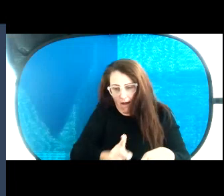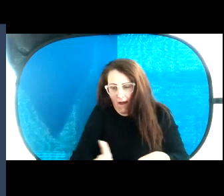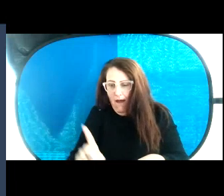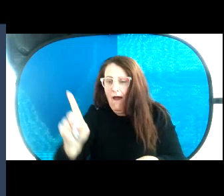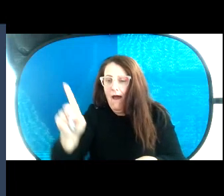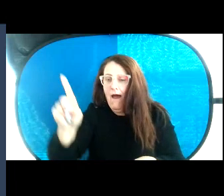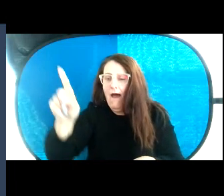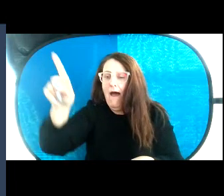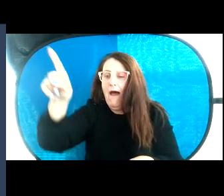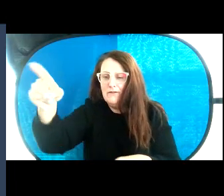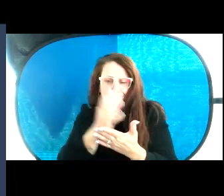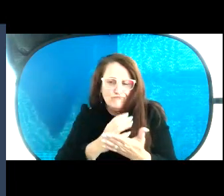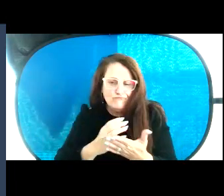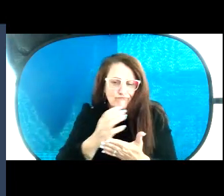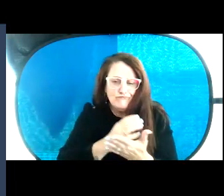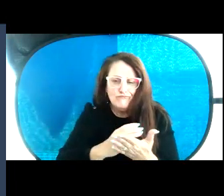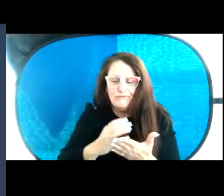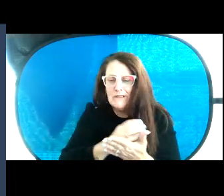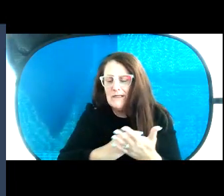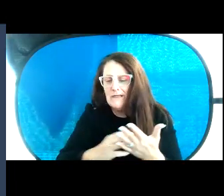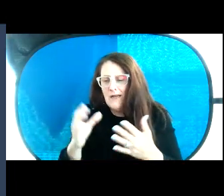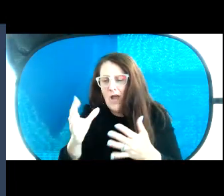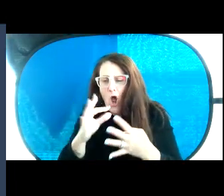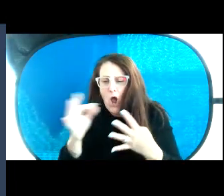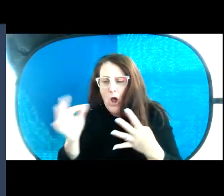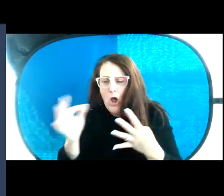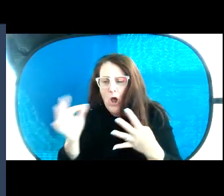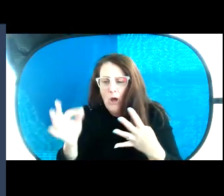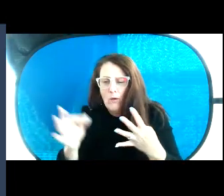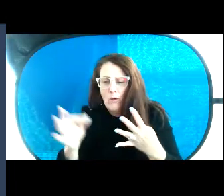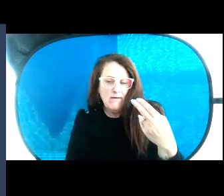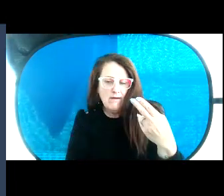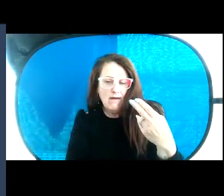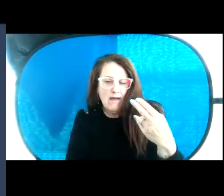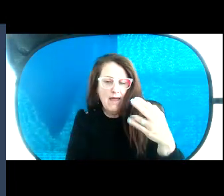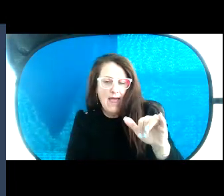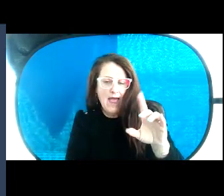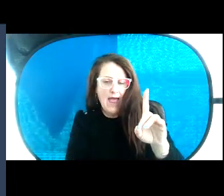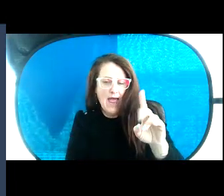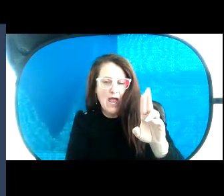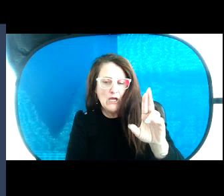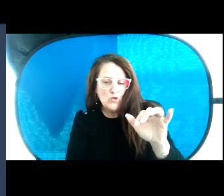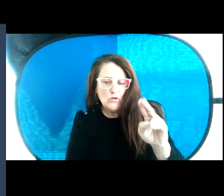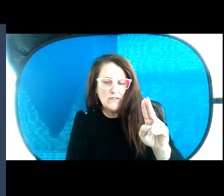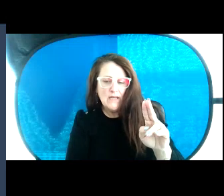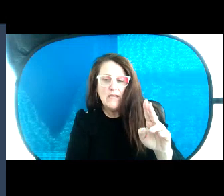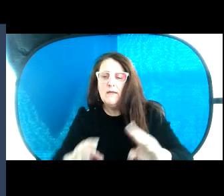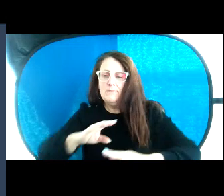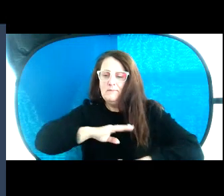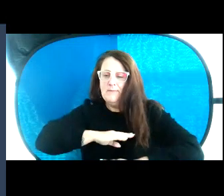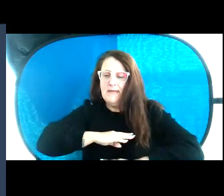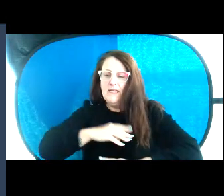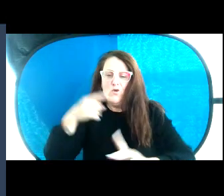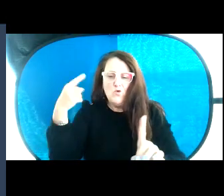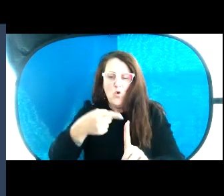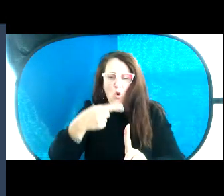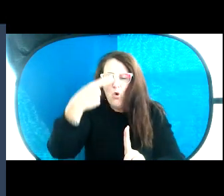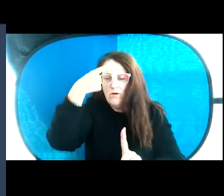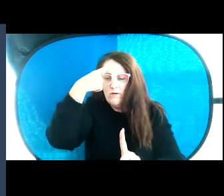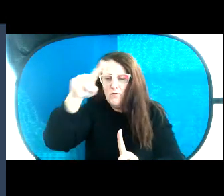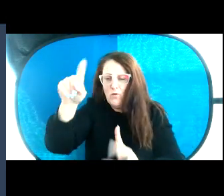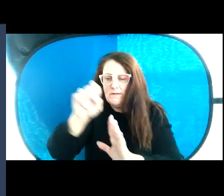options when it comes to hydrogen to be able to meet those state goals. So you've seen today that Merced County is growing, changing, and planning